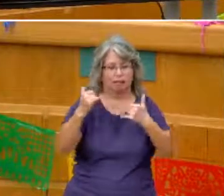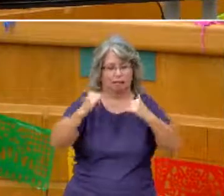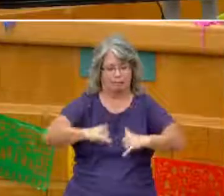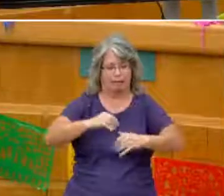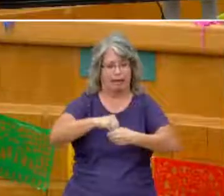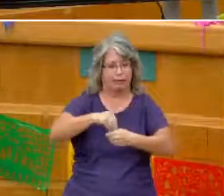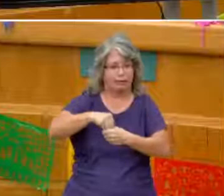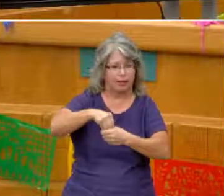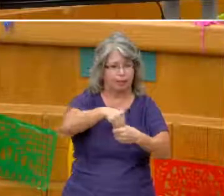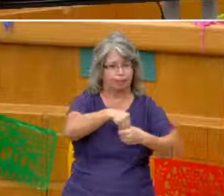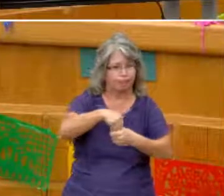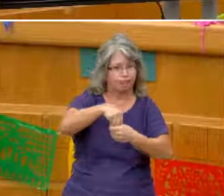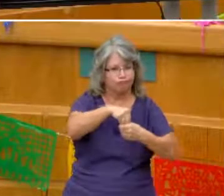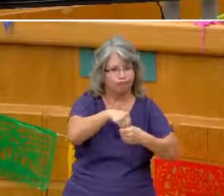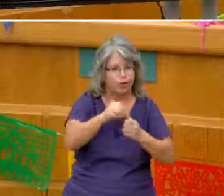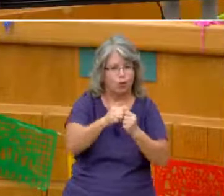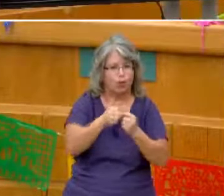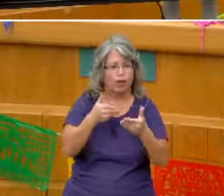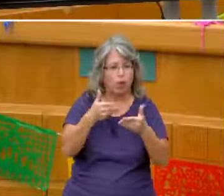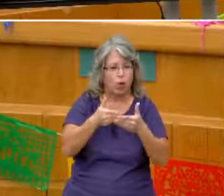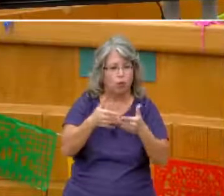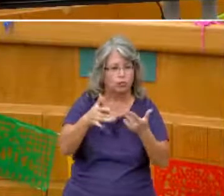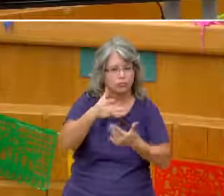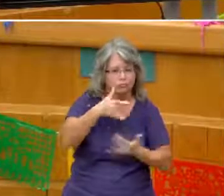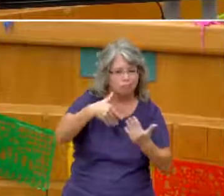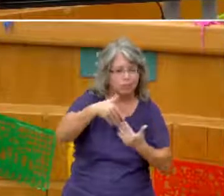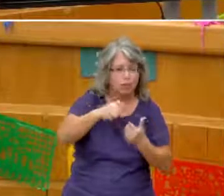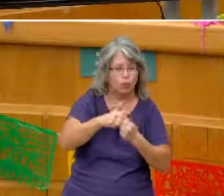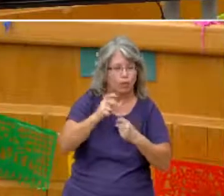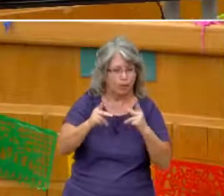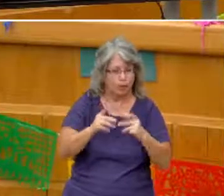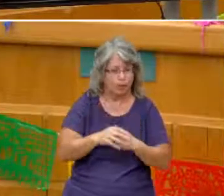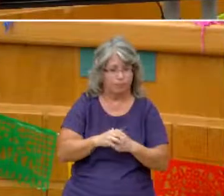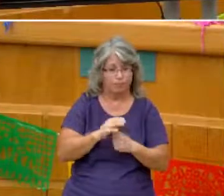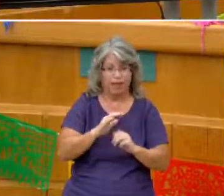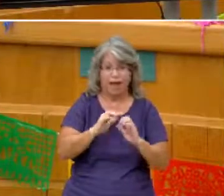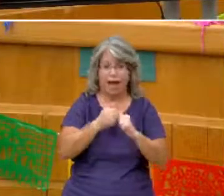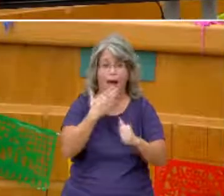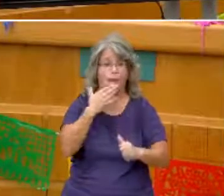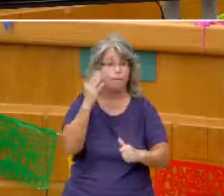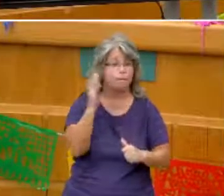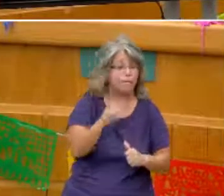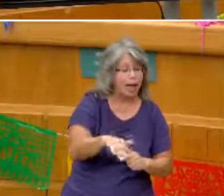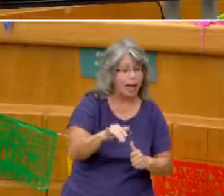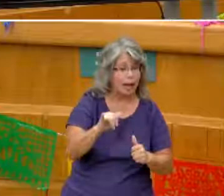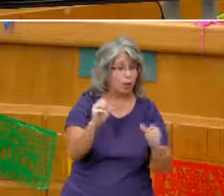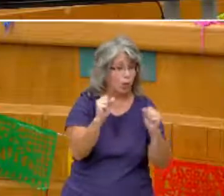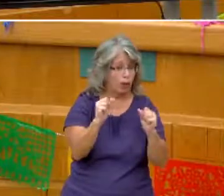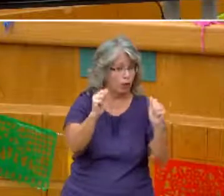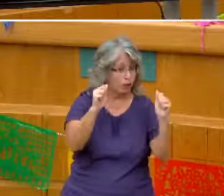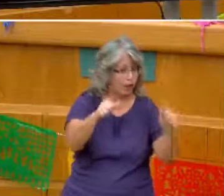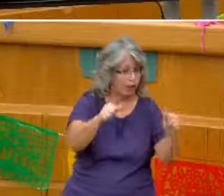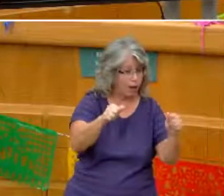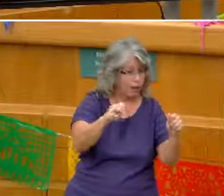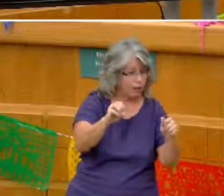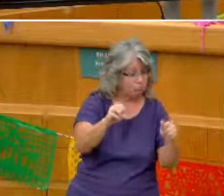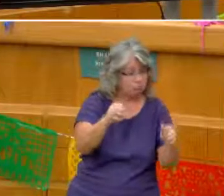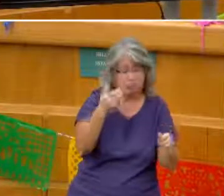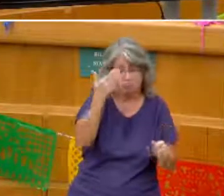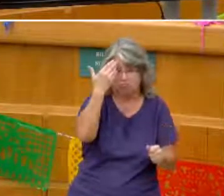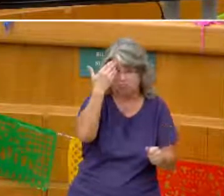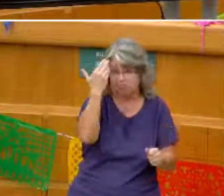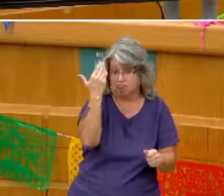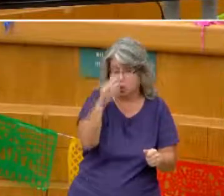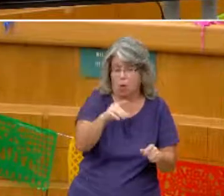people. How bad it could be is not known, but it is prudent to plan for the worst. So while we have